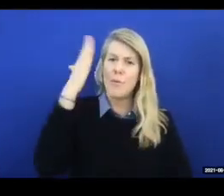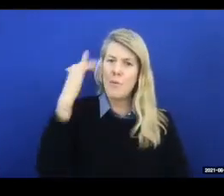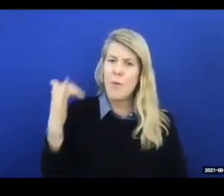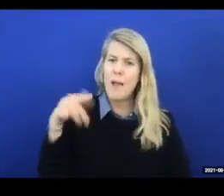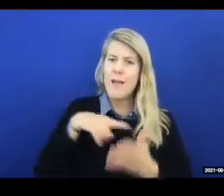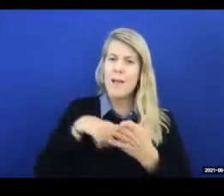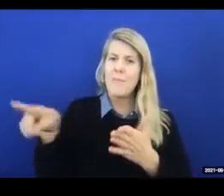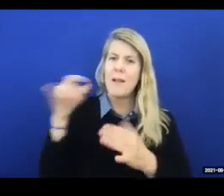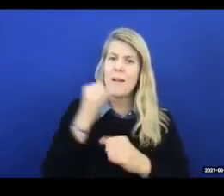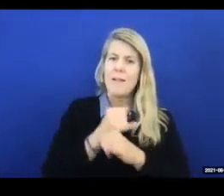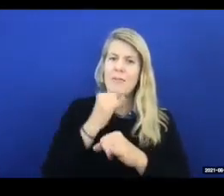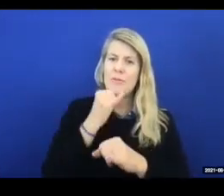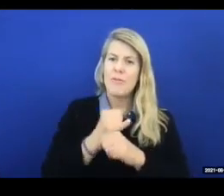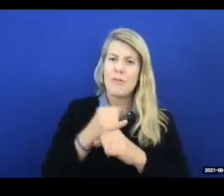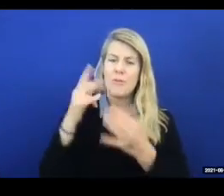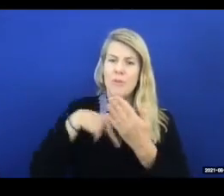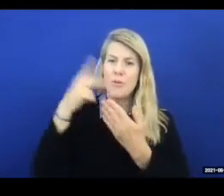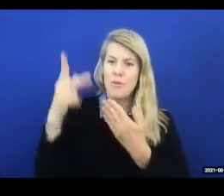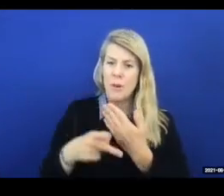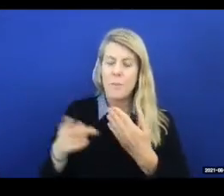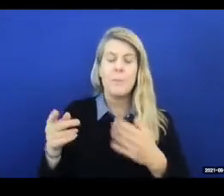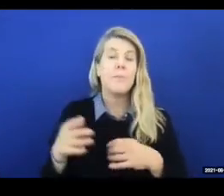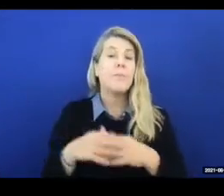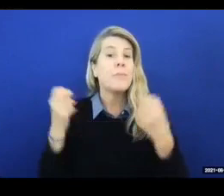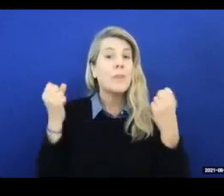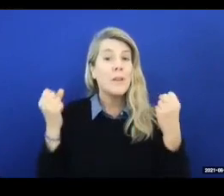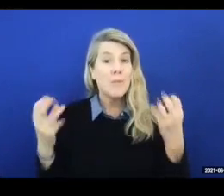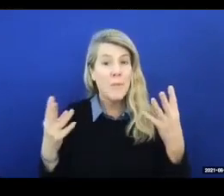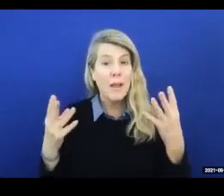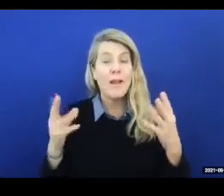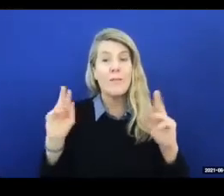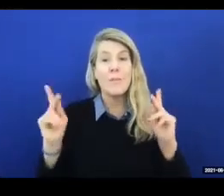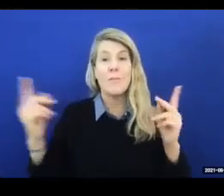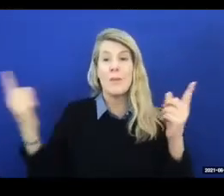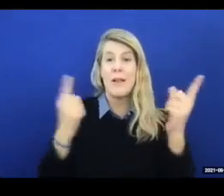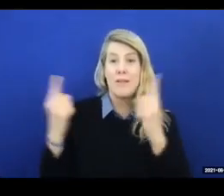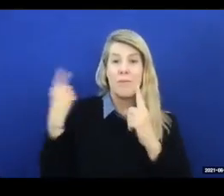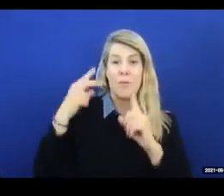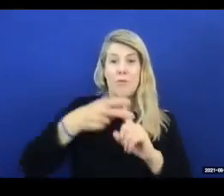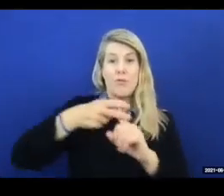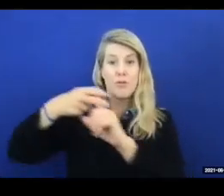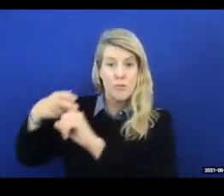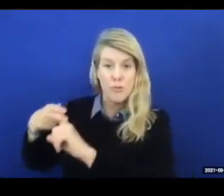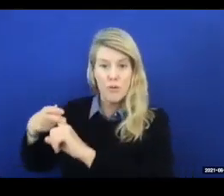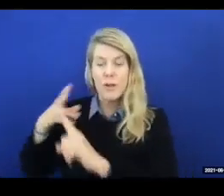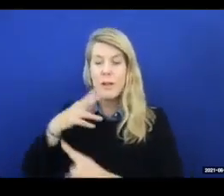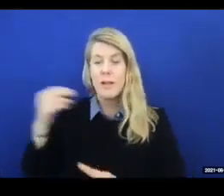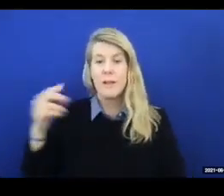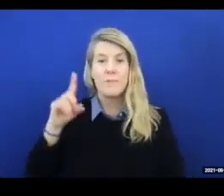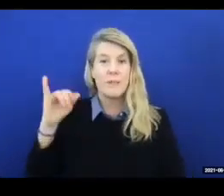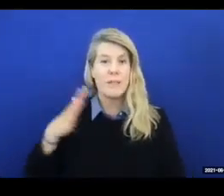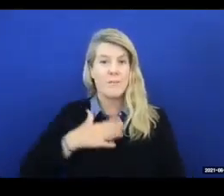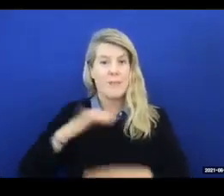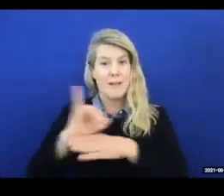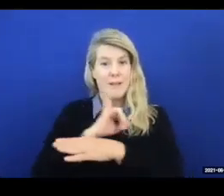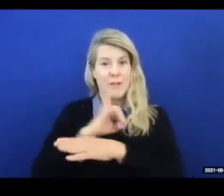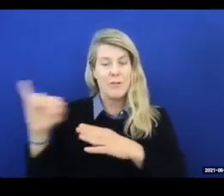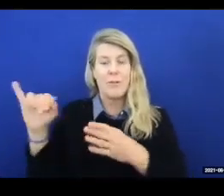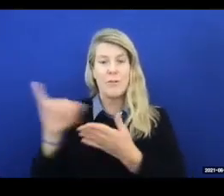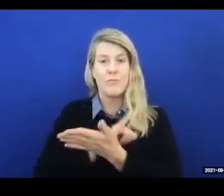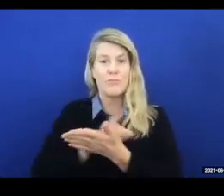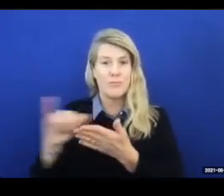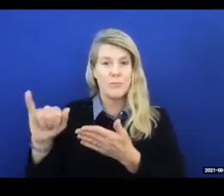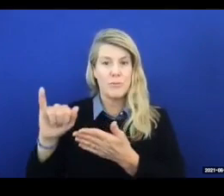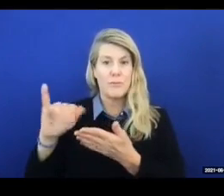internship program. Many companies came on campus to recruit us for internships, and I did both of mine in New York City working with one